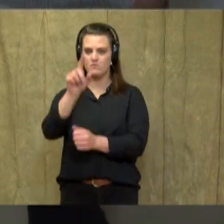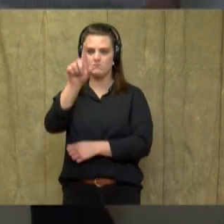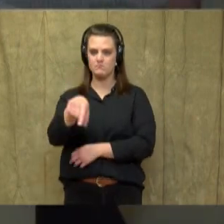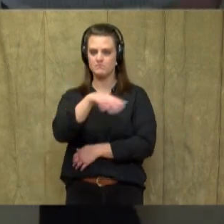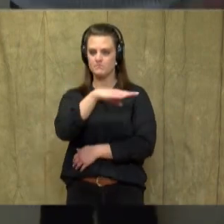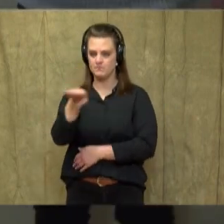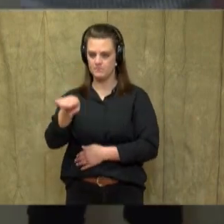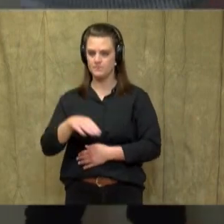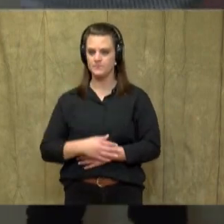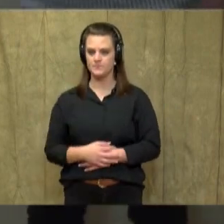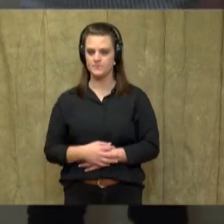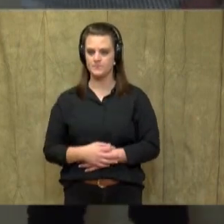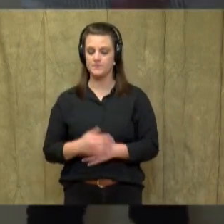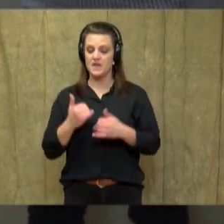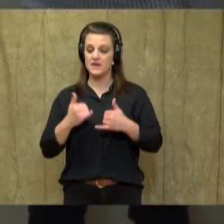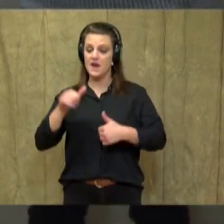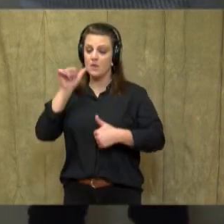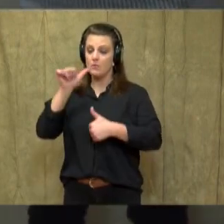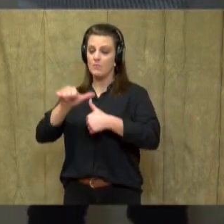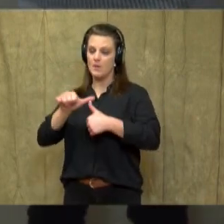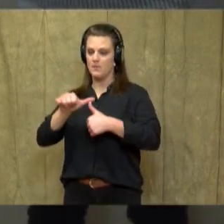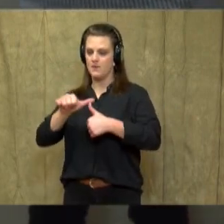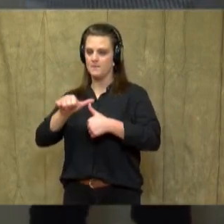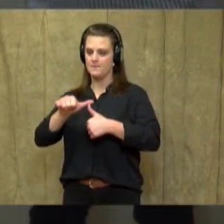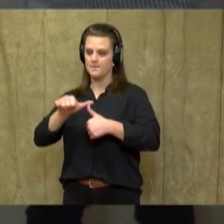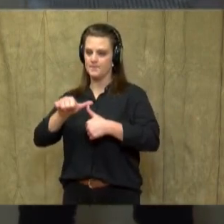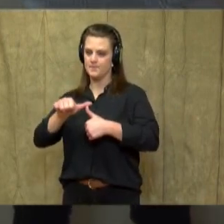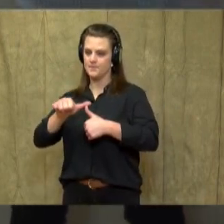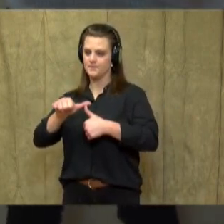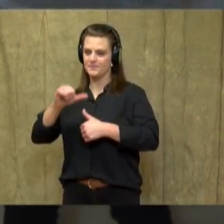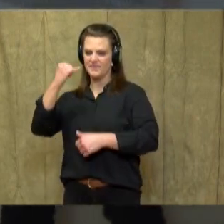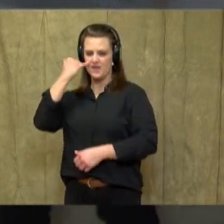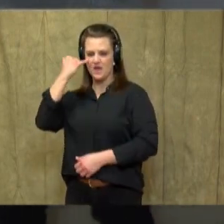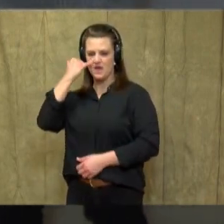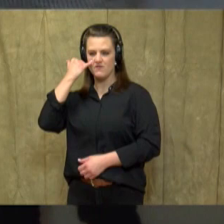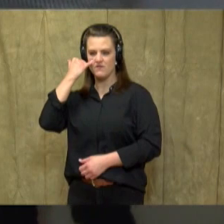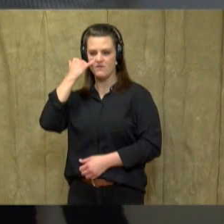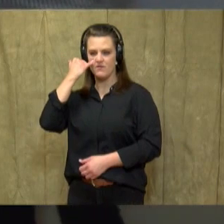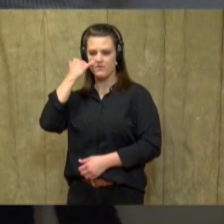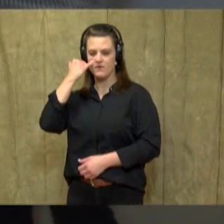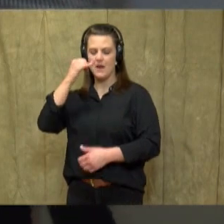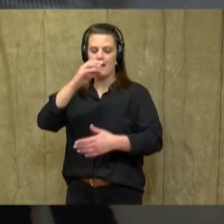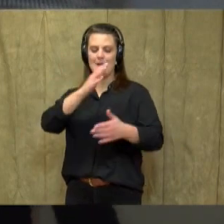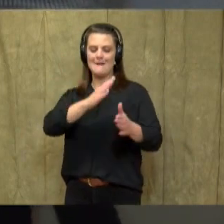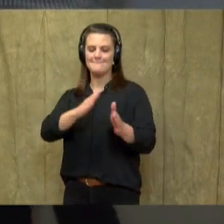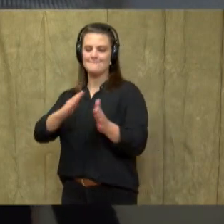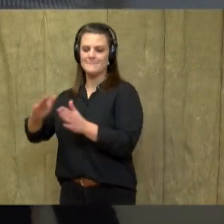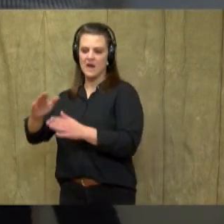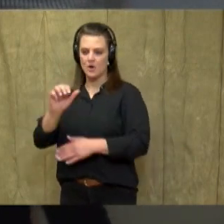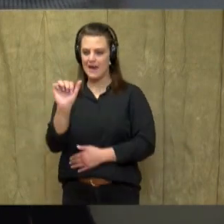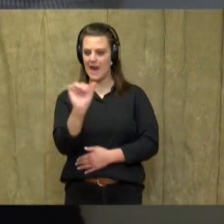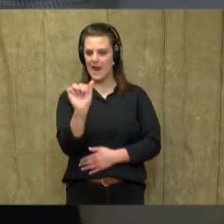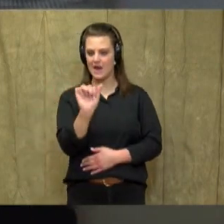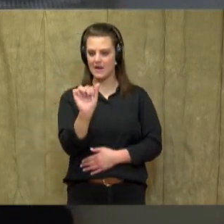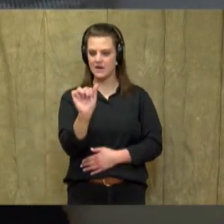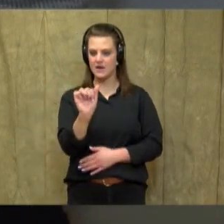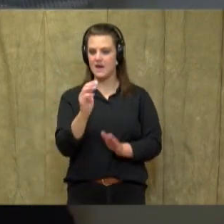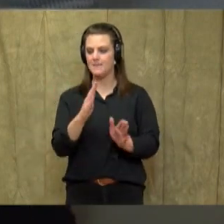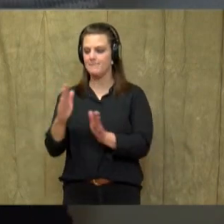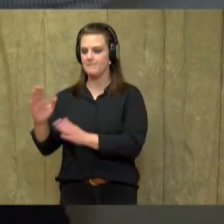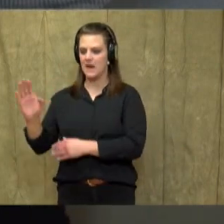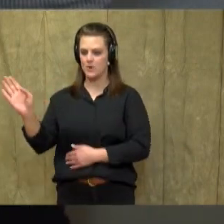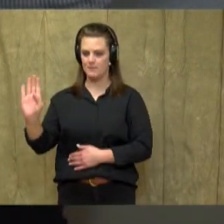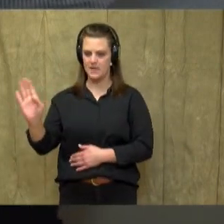Now, here's what I want you to remember as we move forward. If I say, let's look at pattern A and